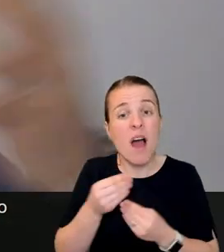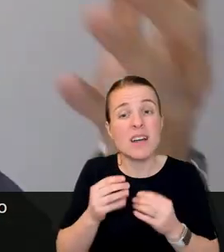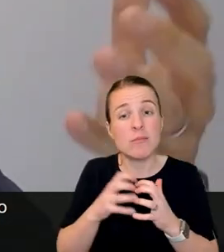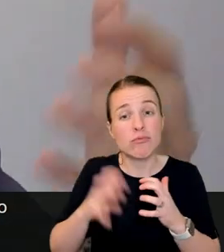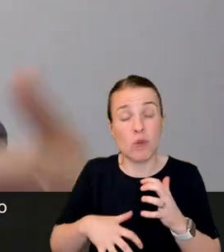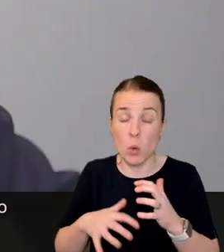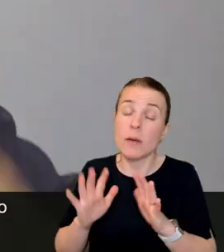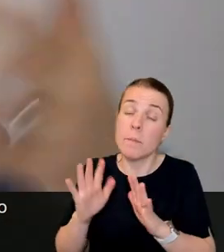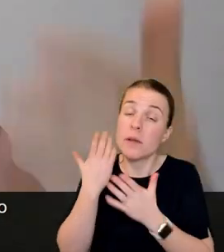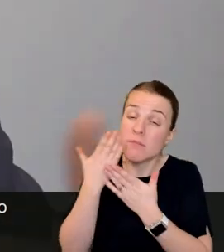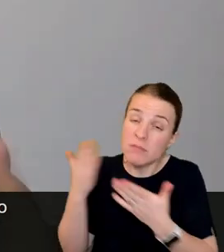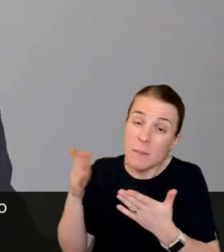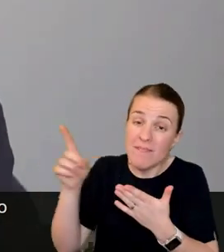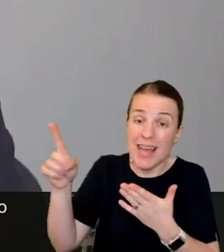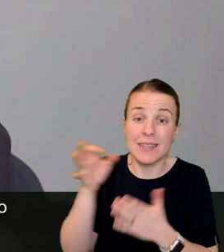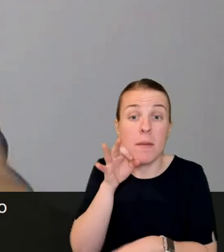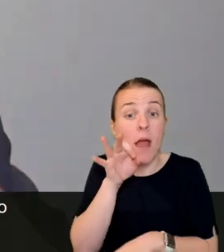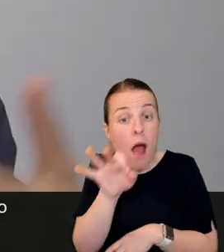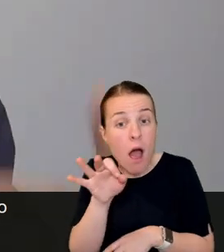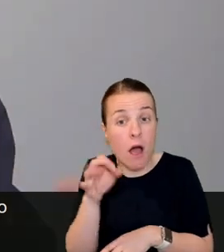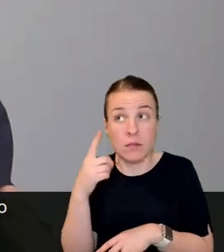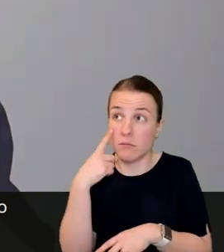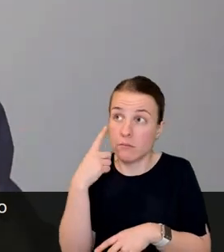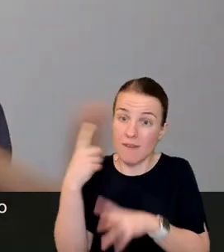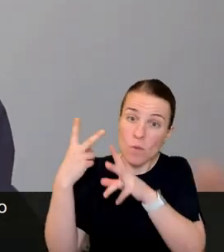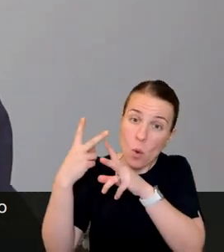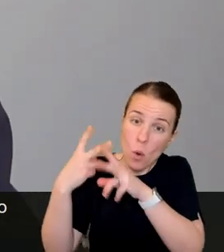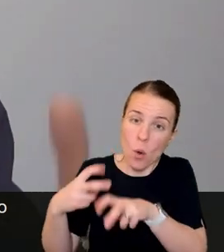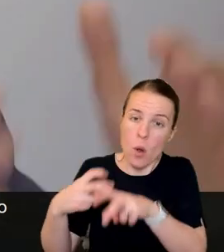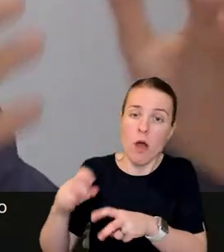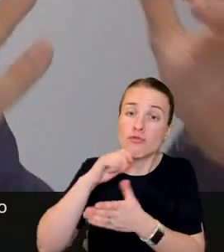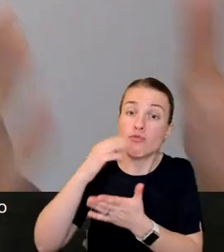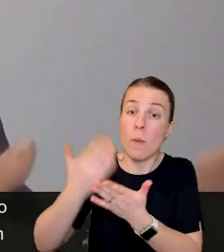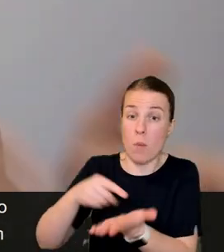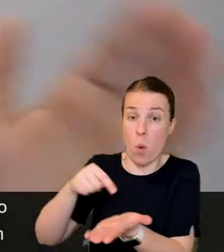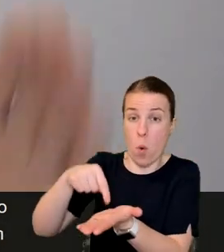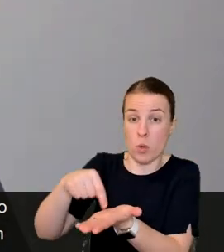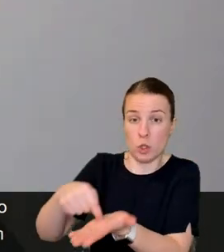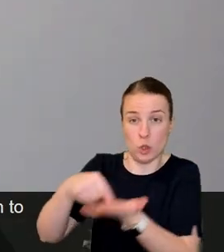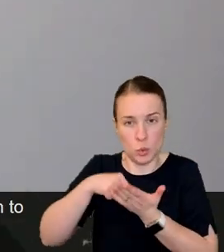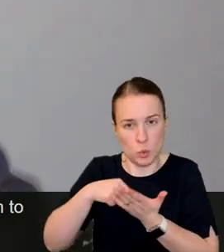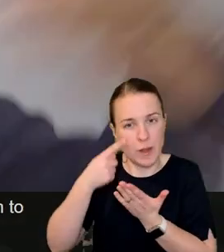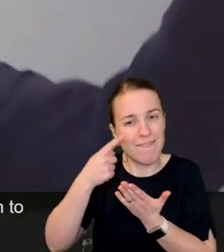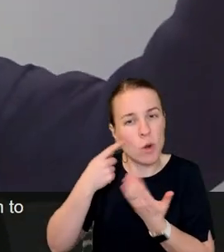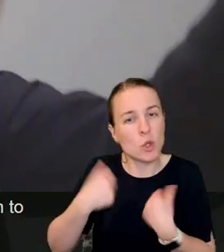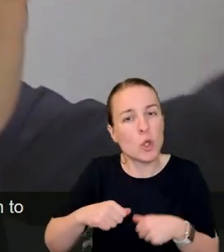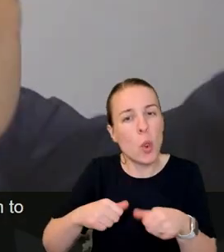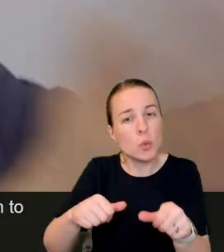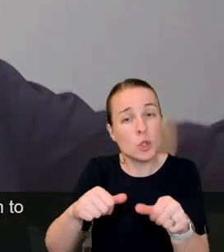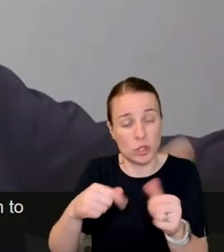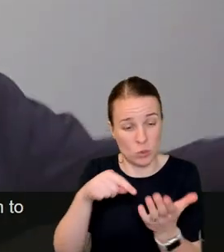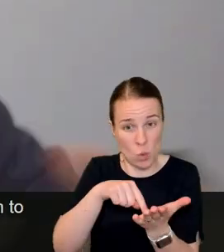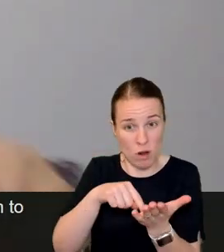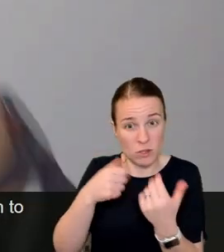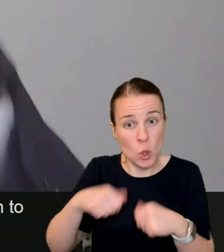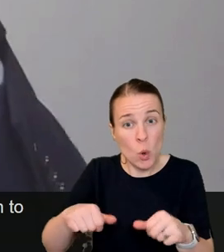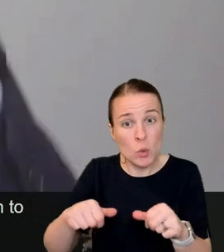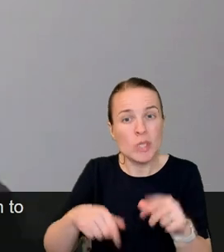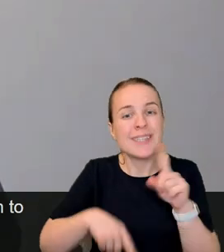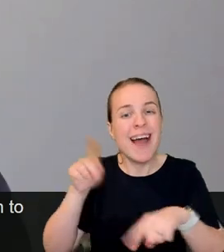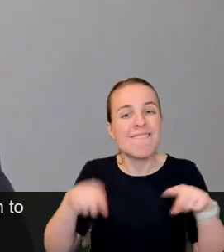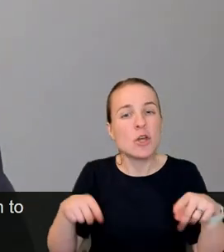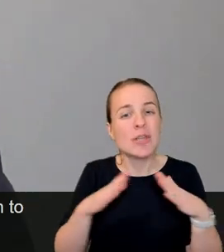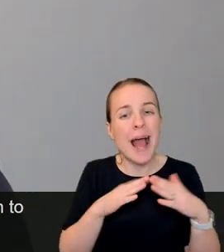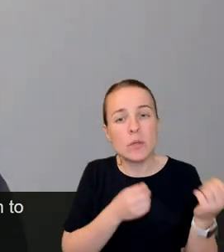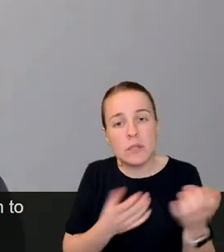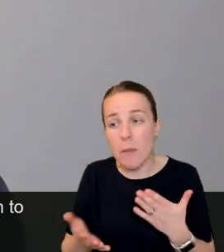to do a report on the solution. And one of the solutions Letwin had was a diversity of housing supply. More council homes, more